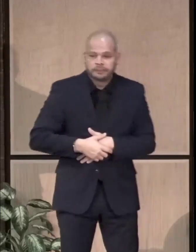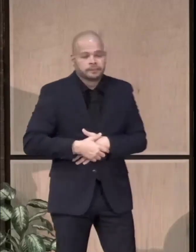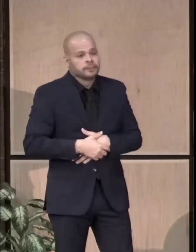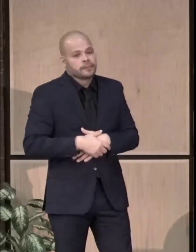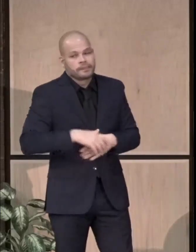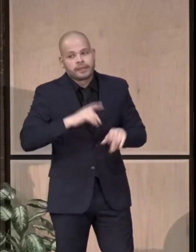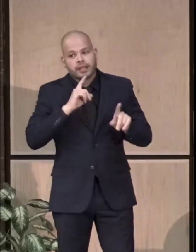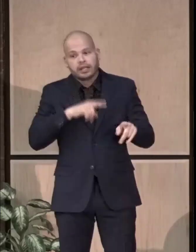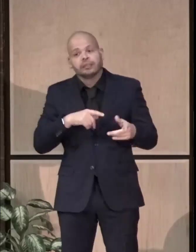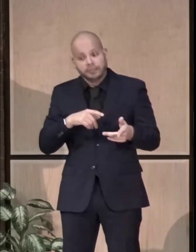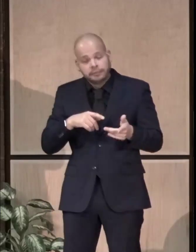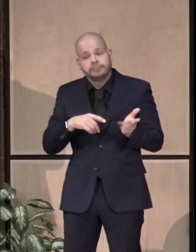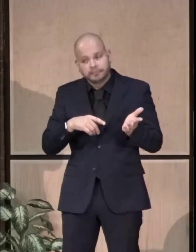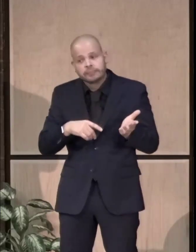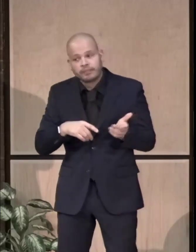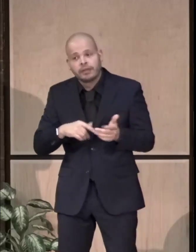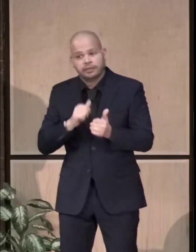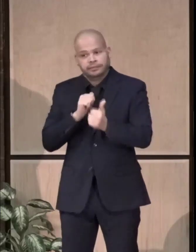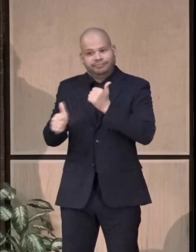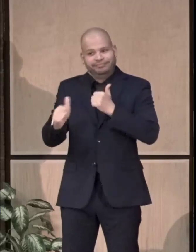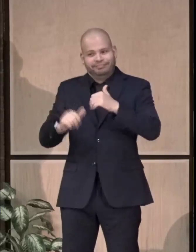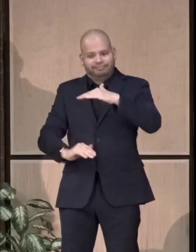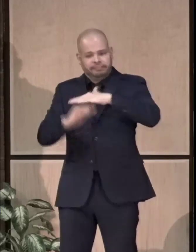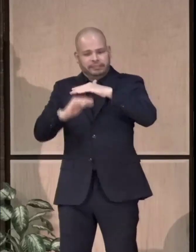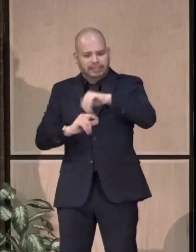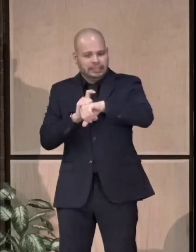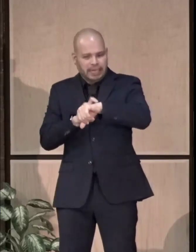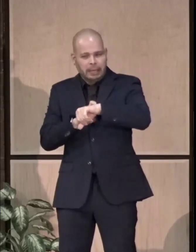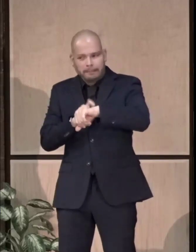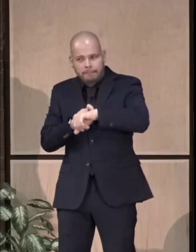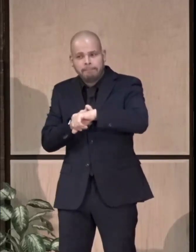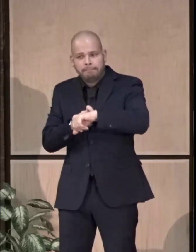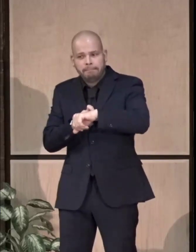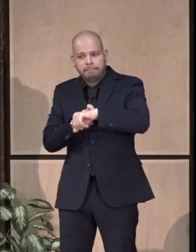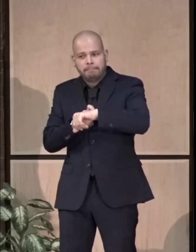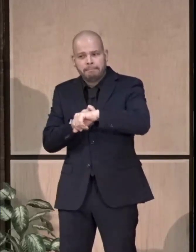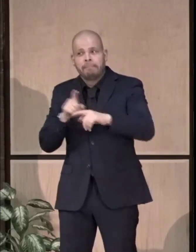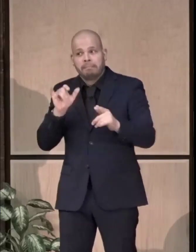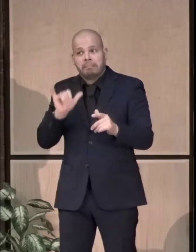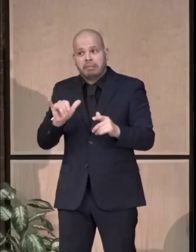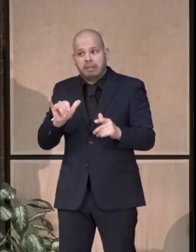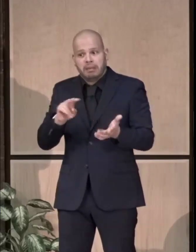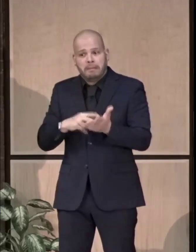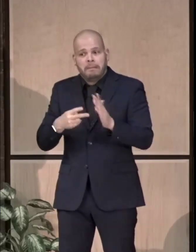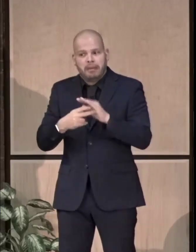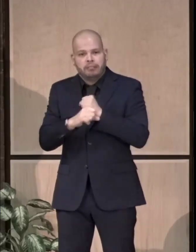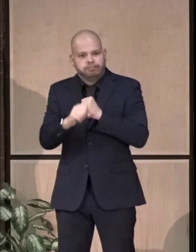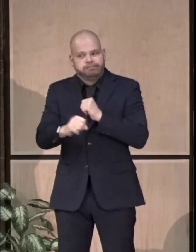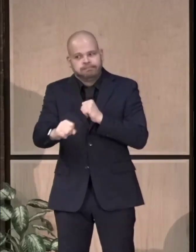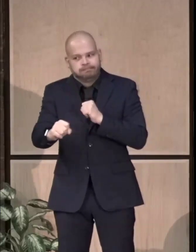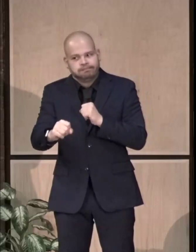past his orders, that we may need to extend his orders, allowing him to